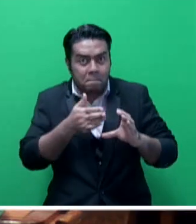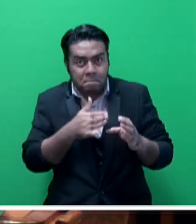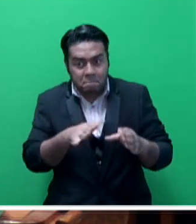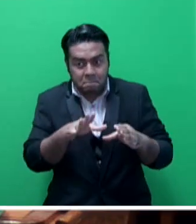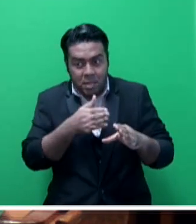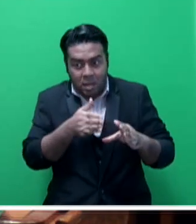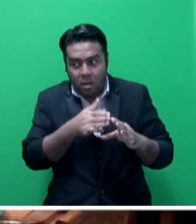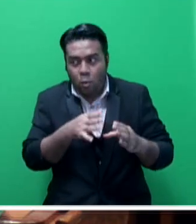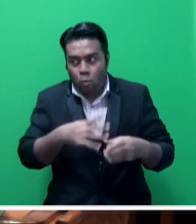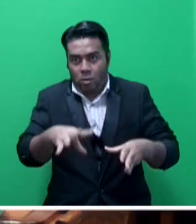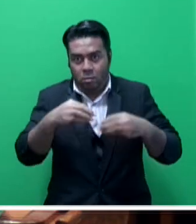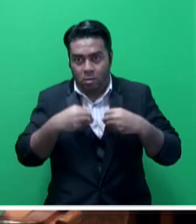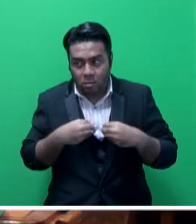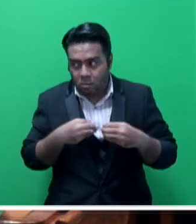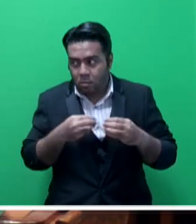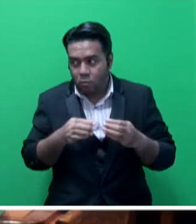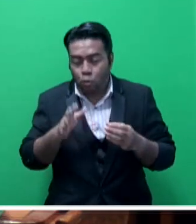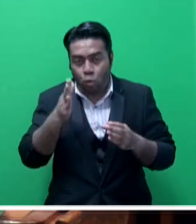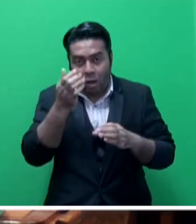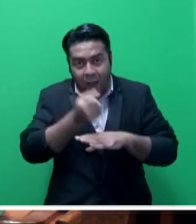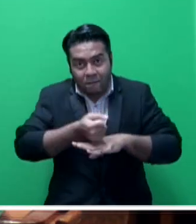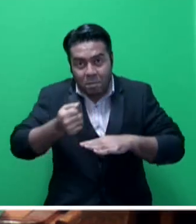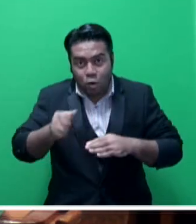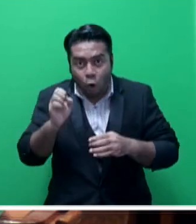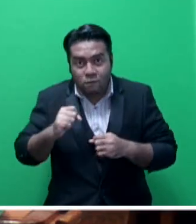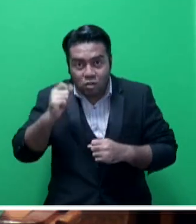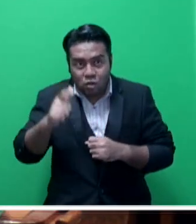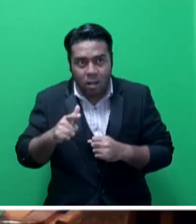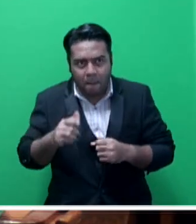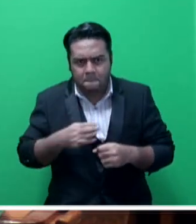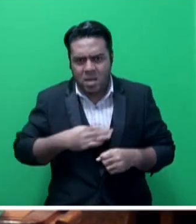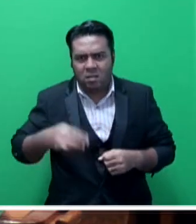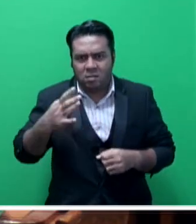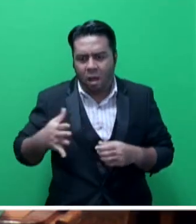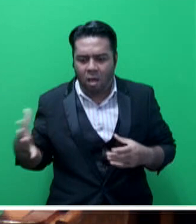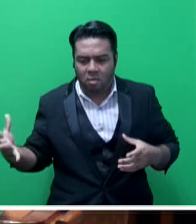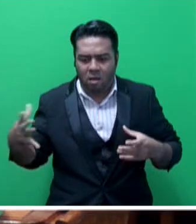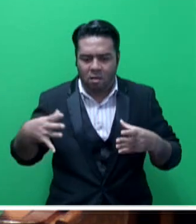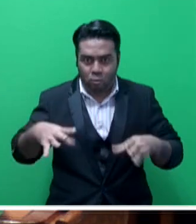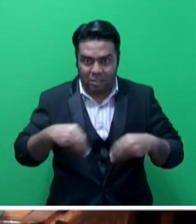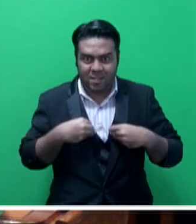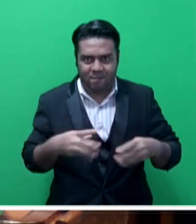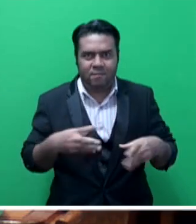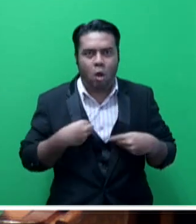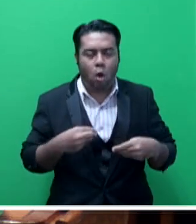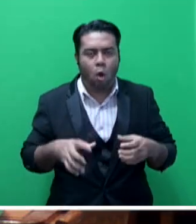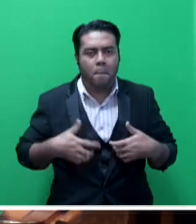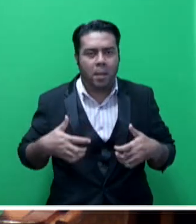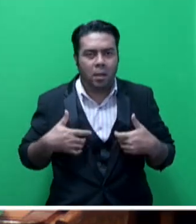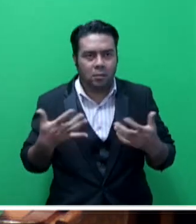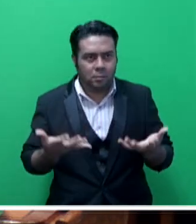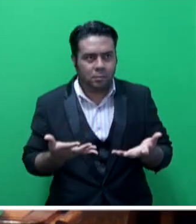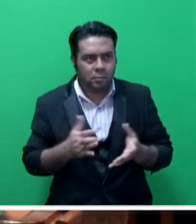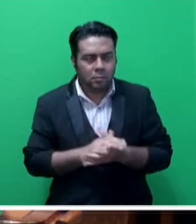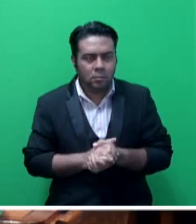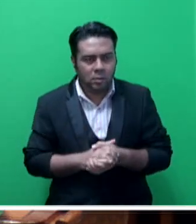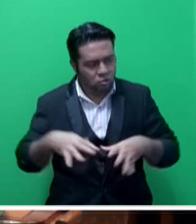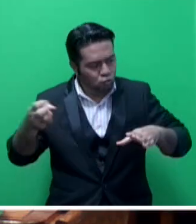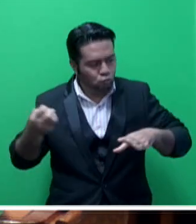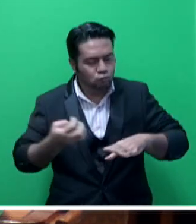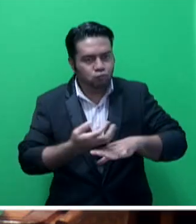of course through government officials, including ministers as well, is channeled to